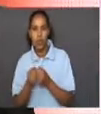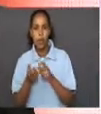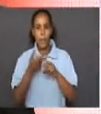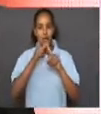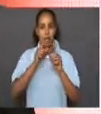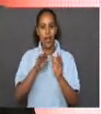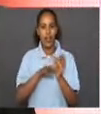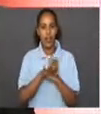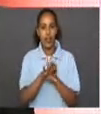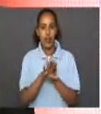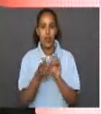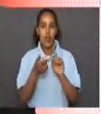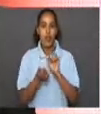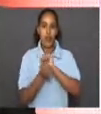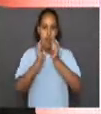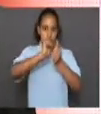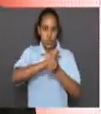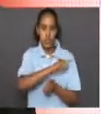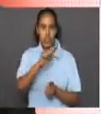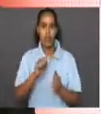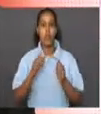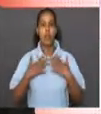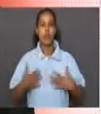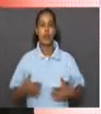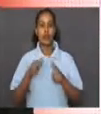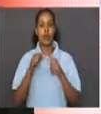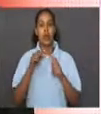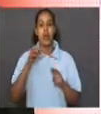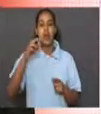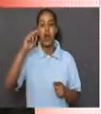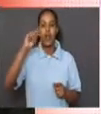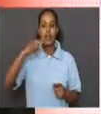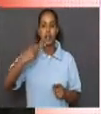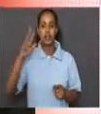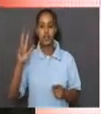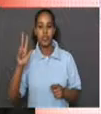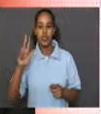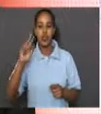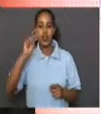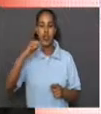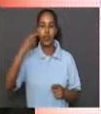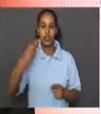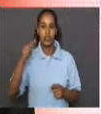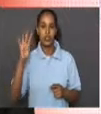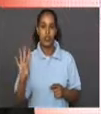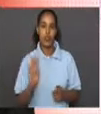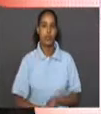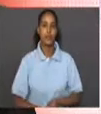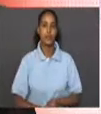decomposition bacteria convert their bodies back into ammonia and ammonium